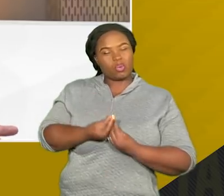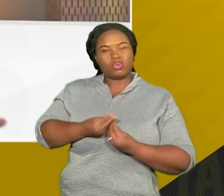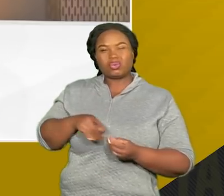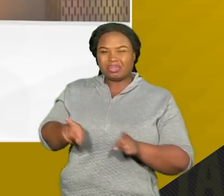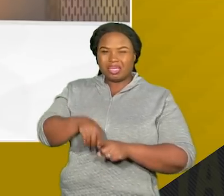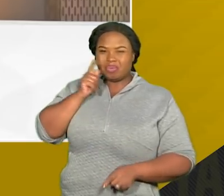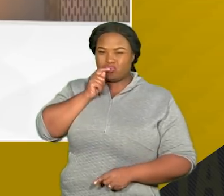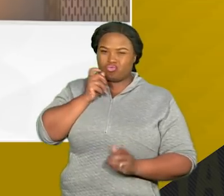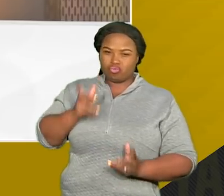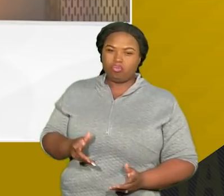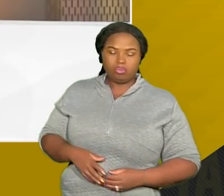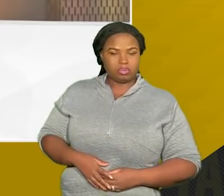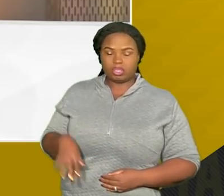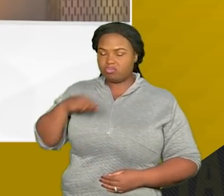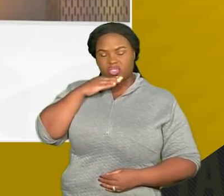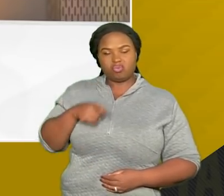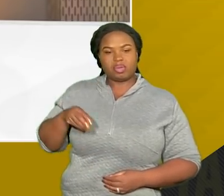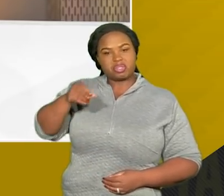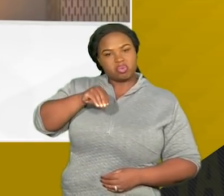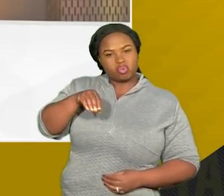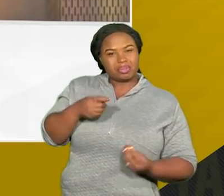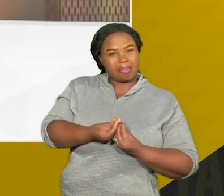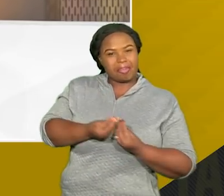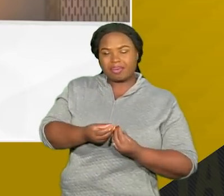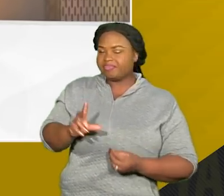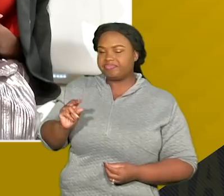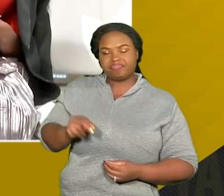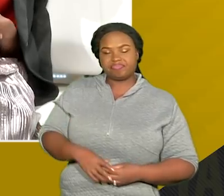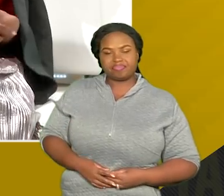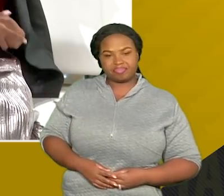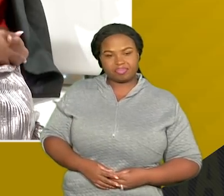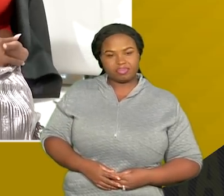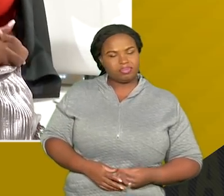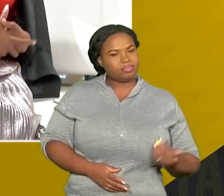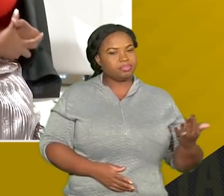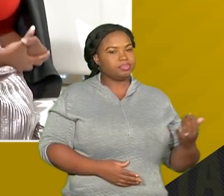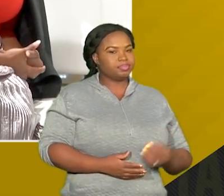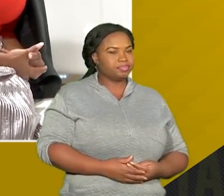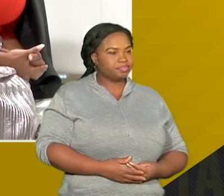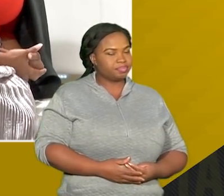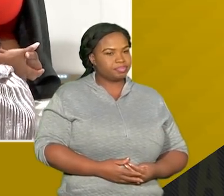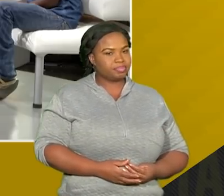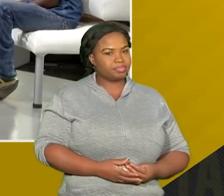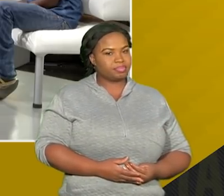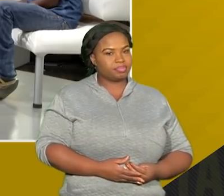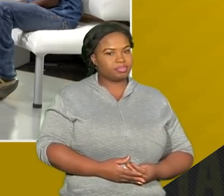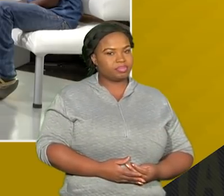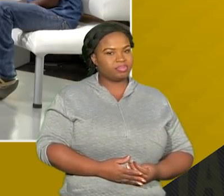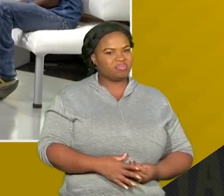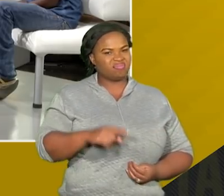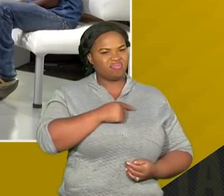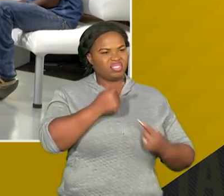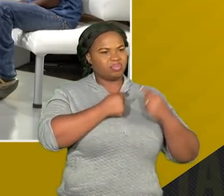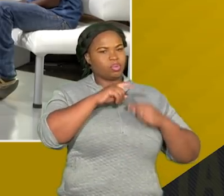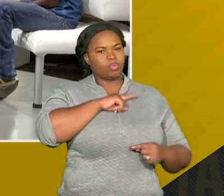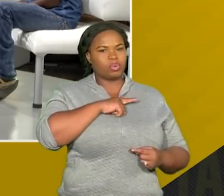that exists. So I assist Kara as bungoma ki motho. Okay. Kiribone. Hi, first of all, I'm offended. Why? Because the